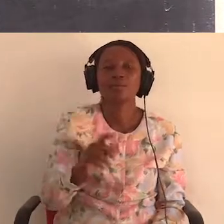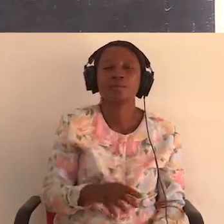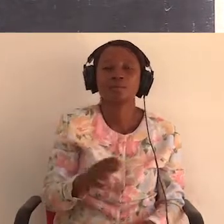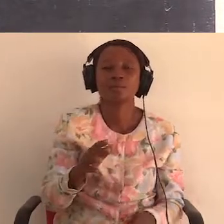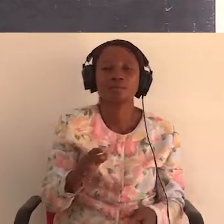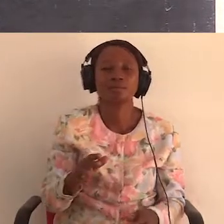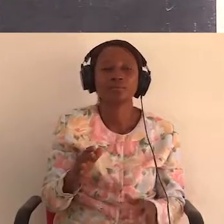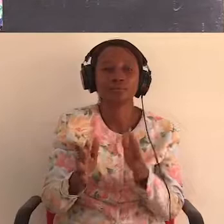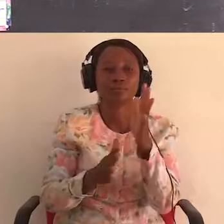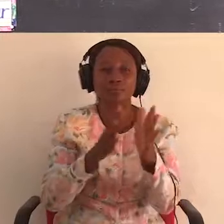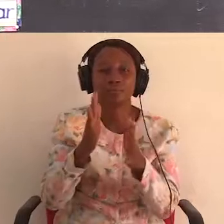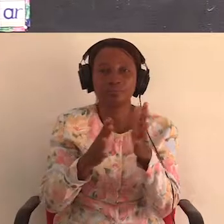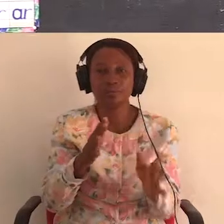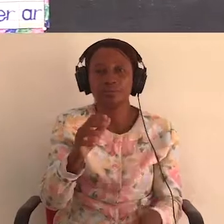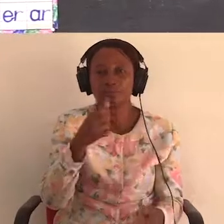Are you seeing this sound?